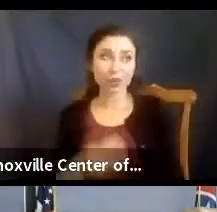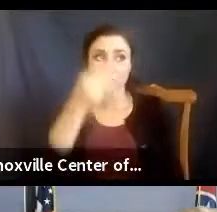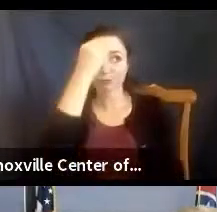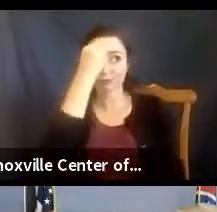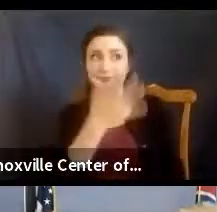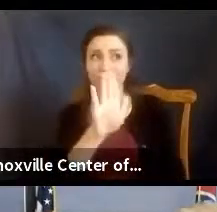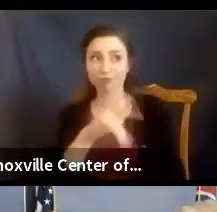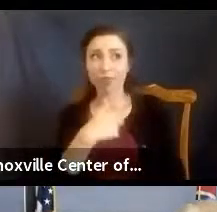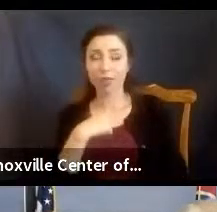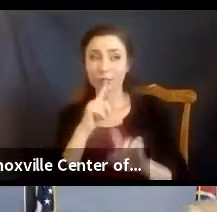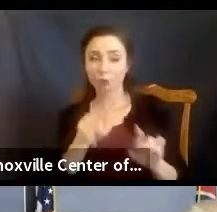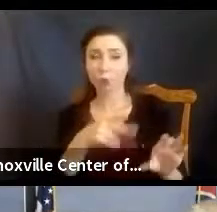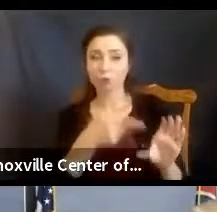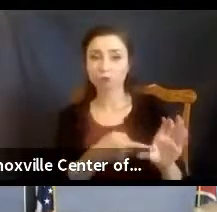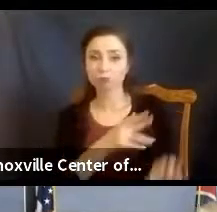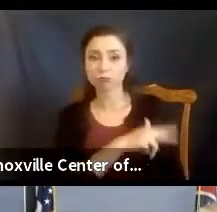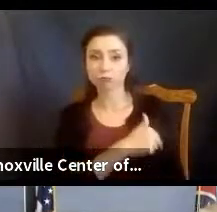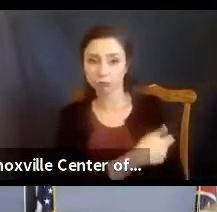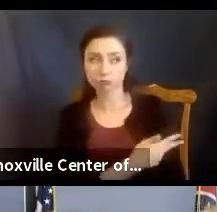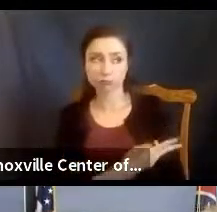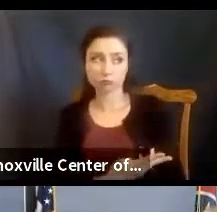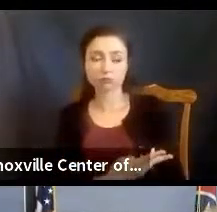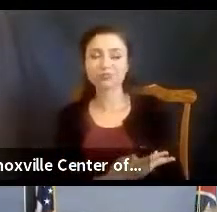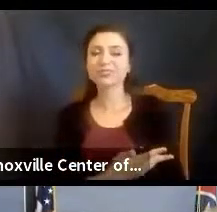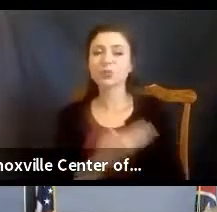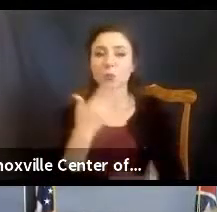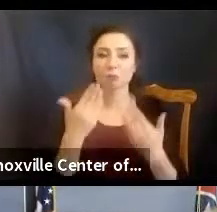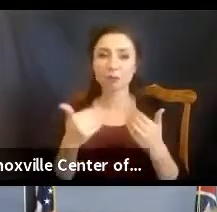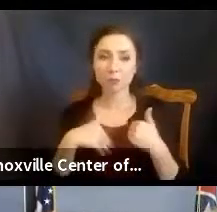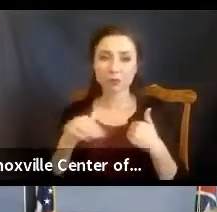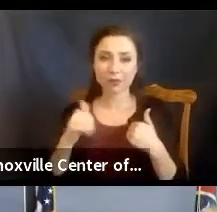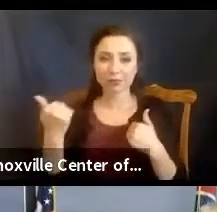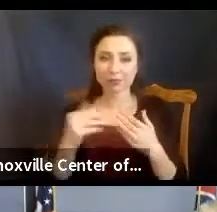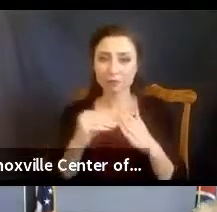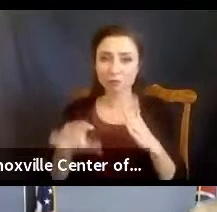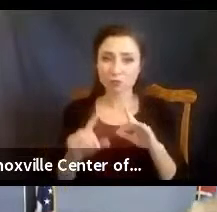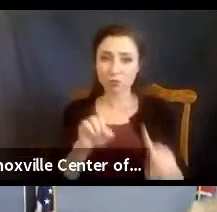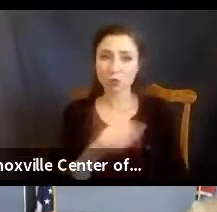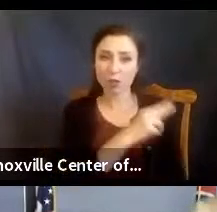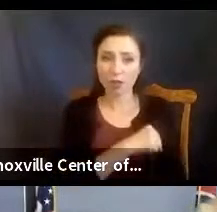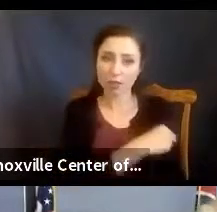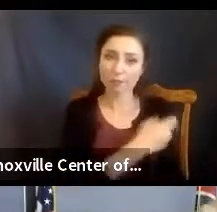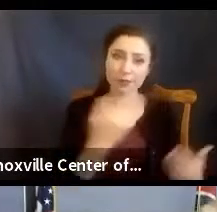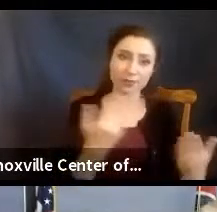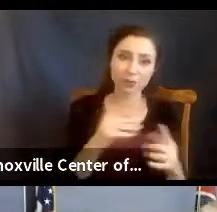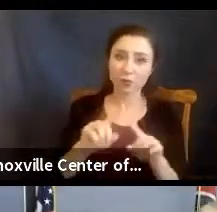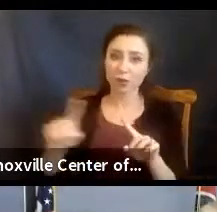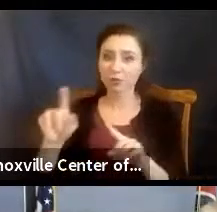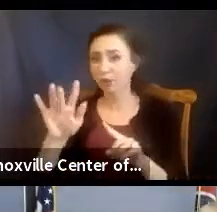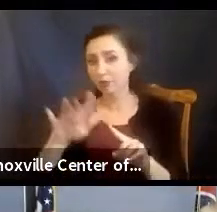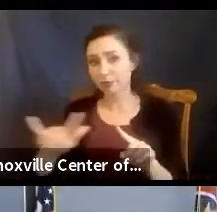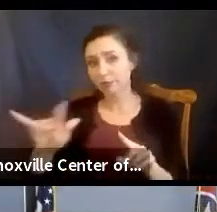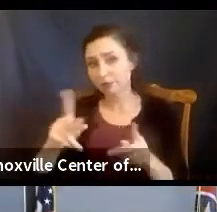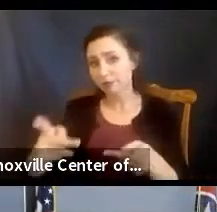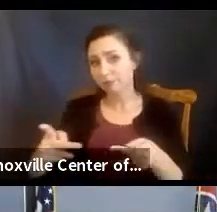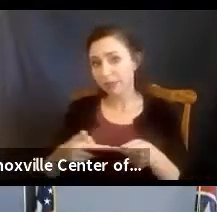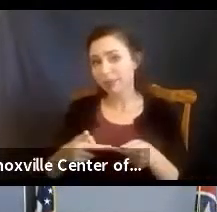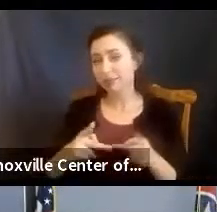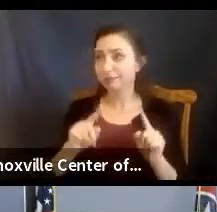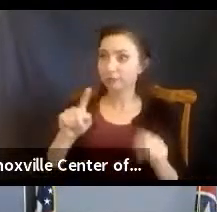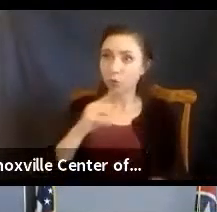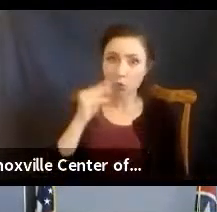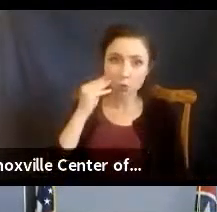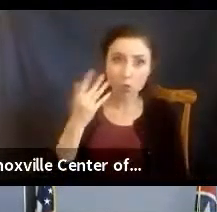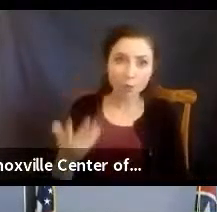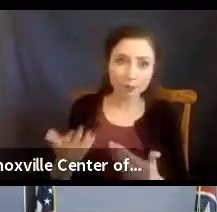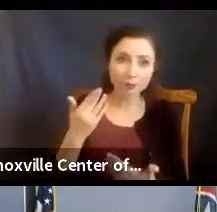that. And so we may certainly have had other students that have been hospitalized here or in other areas, maybe back at their homes, but we